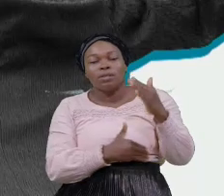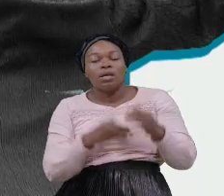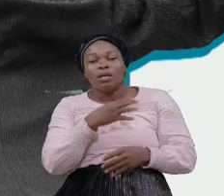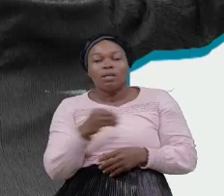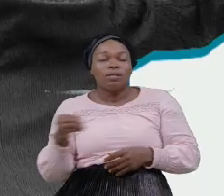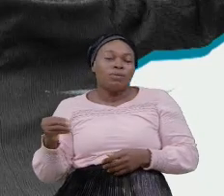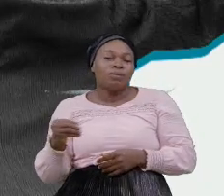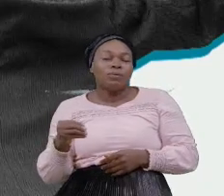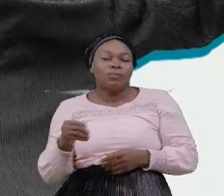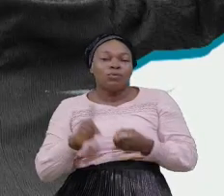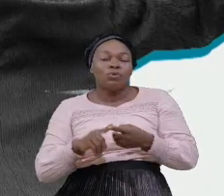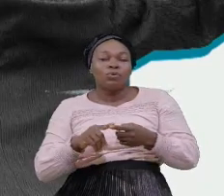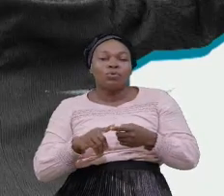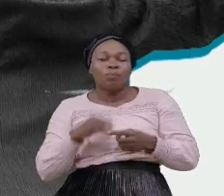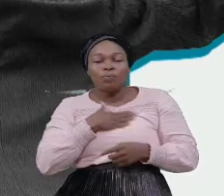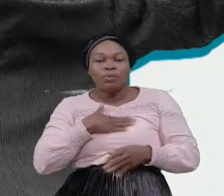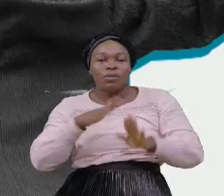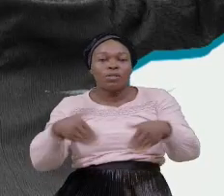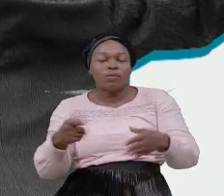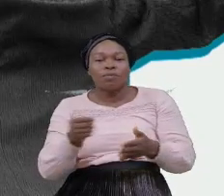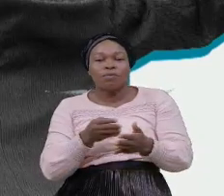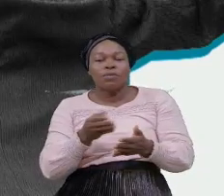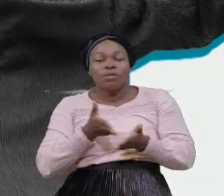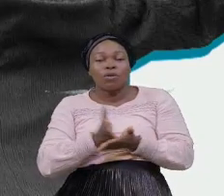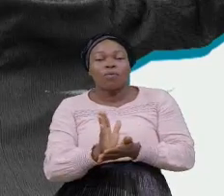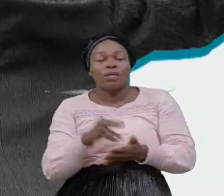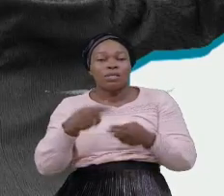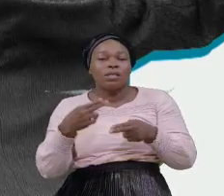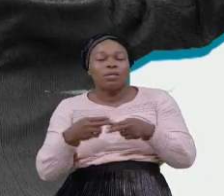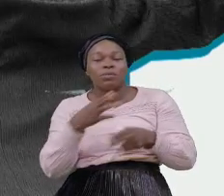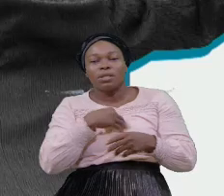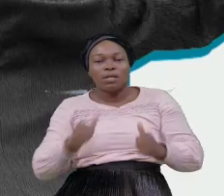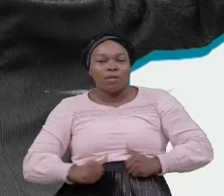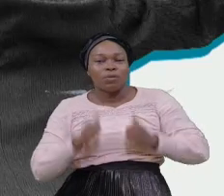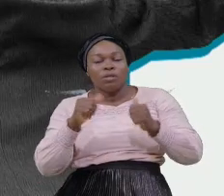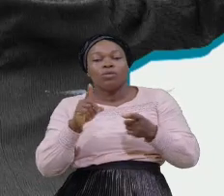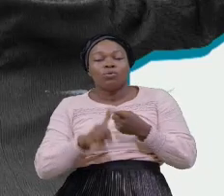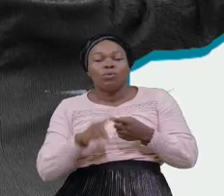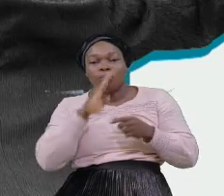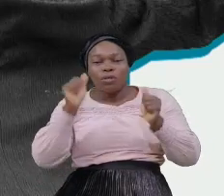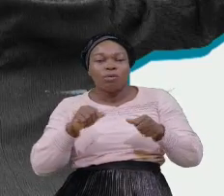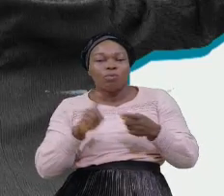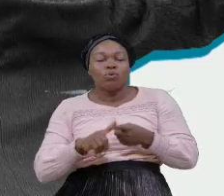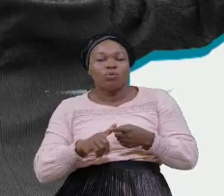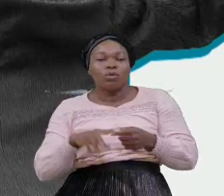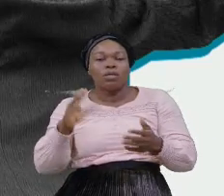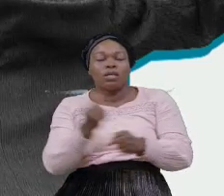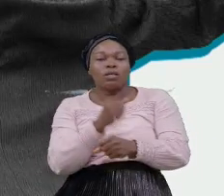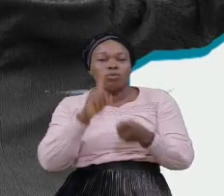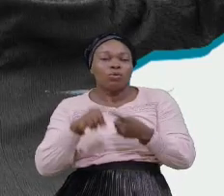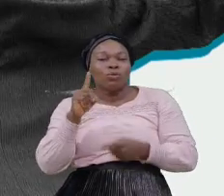the correct names and the address so that we can reach you and